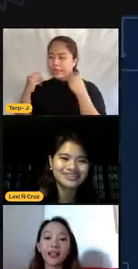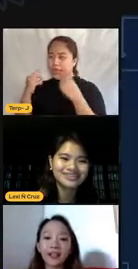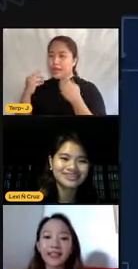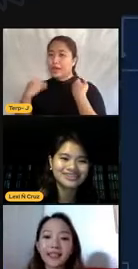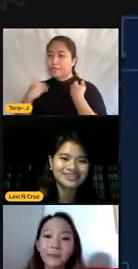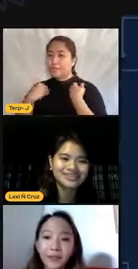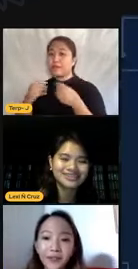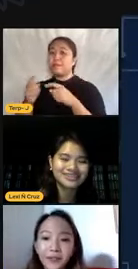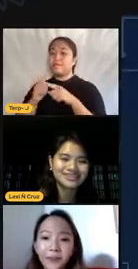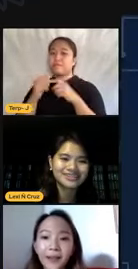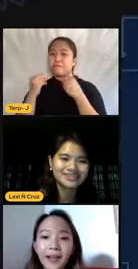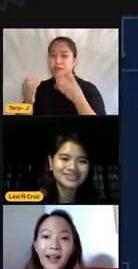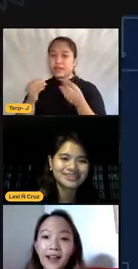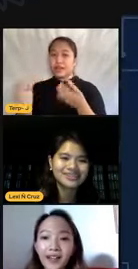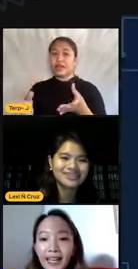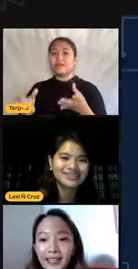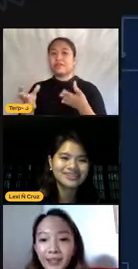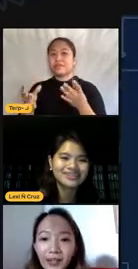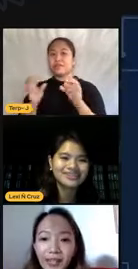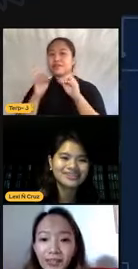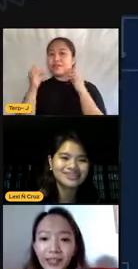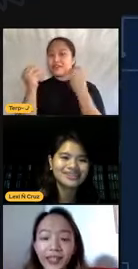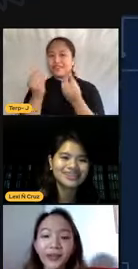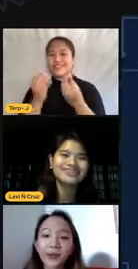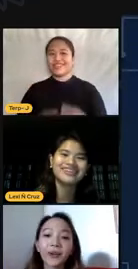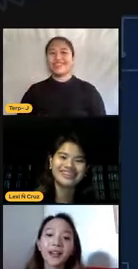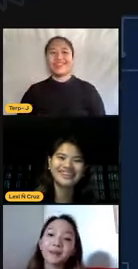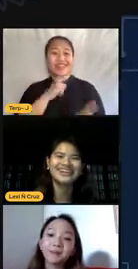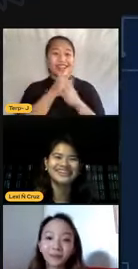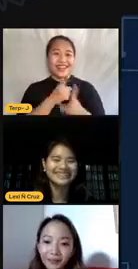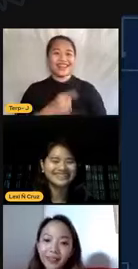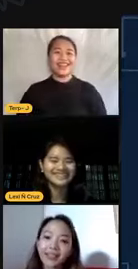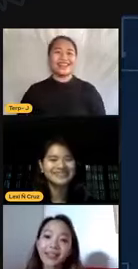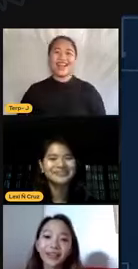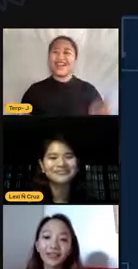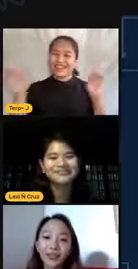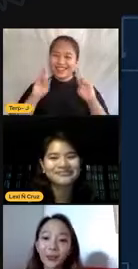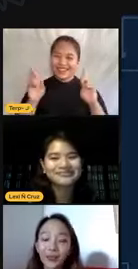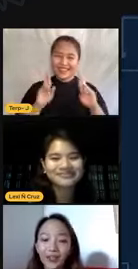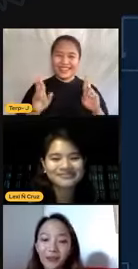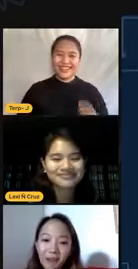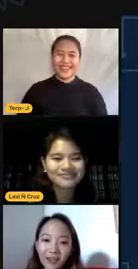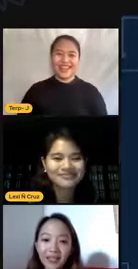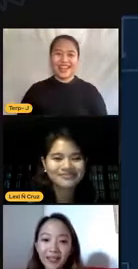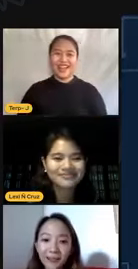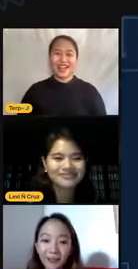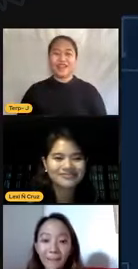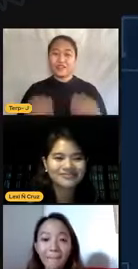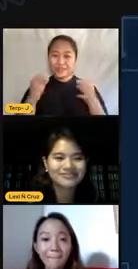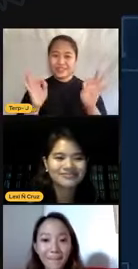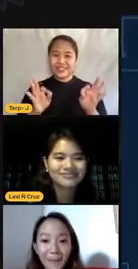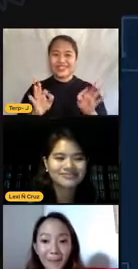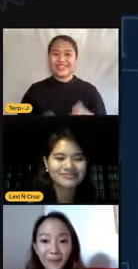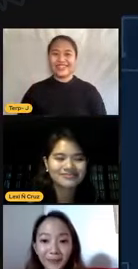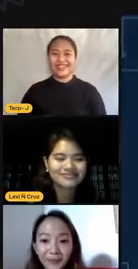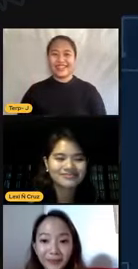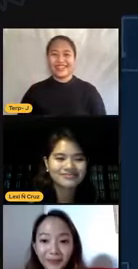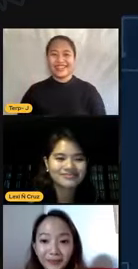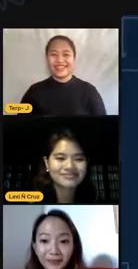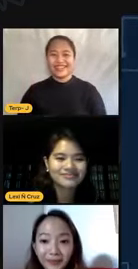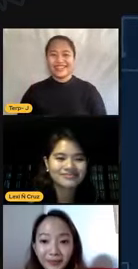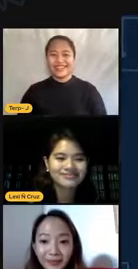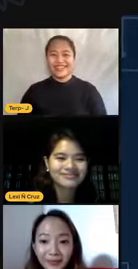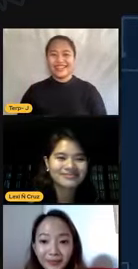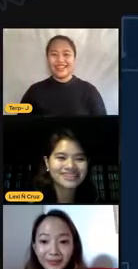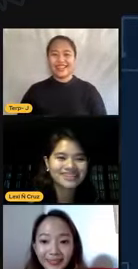promote these types of. All right, so I think we're done for the closing remarks.